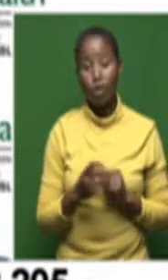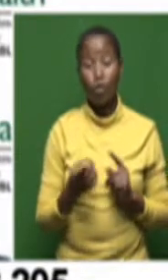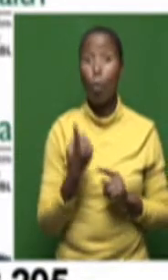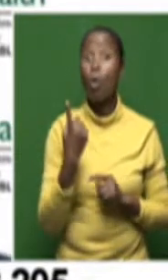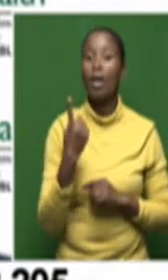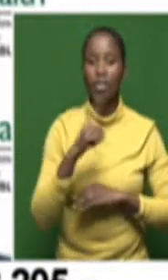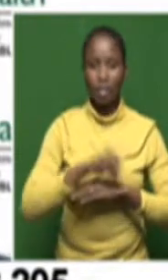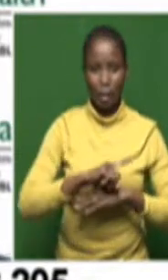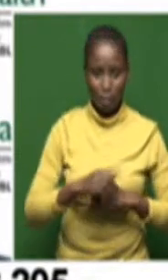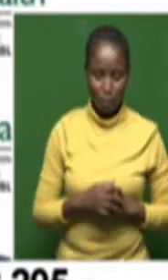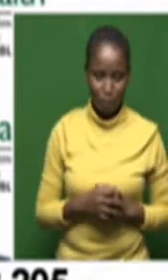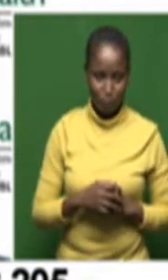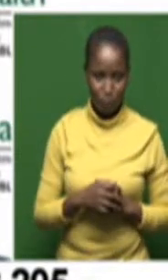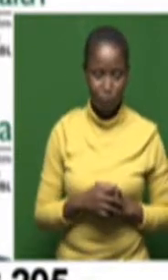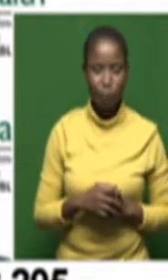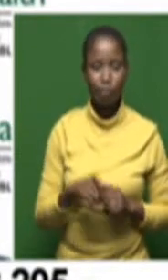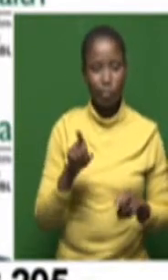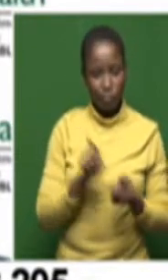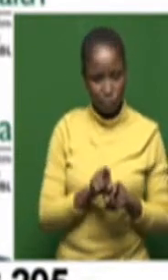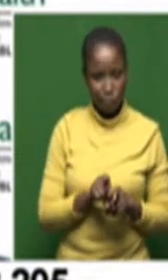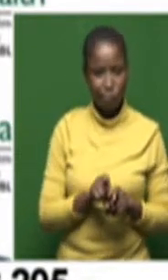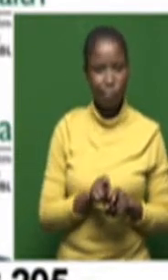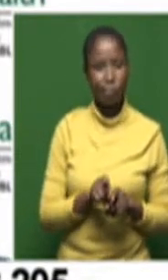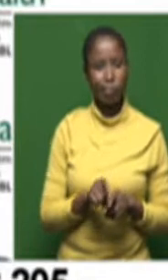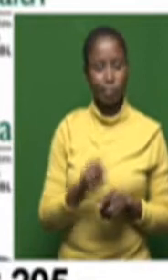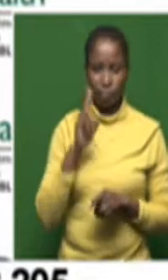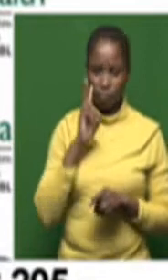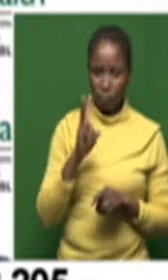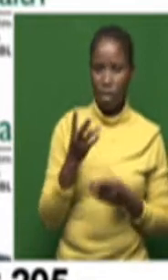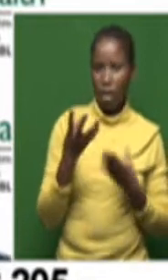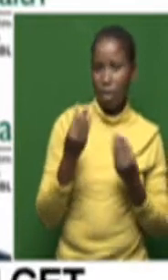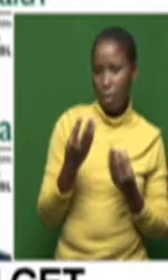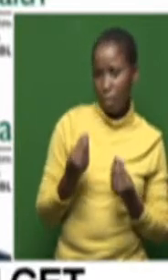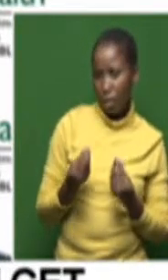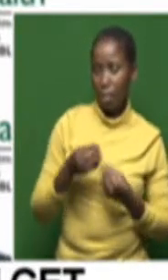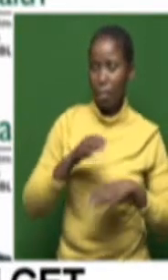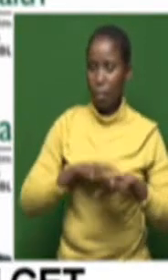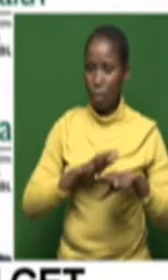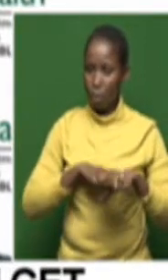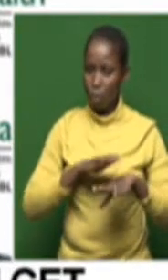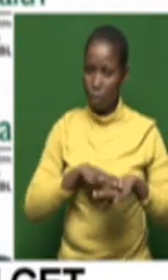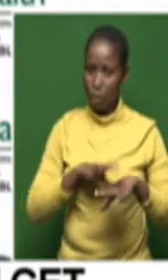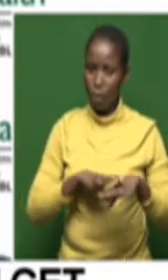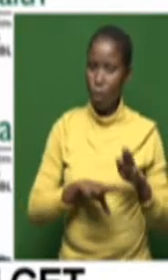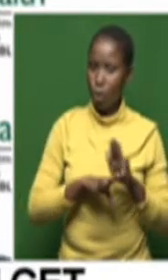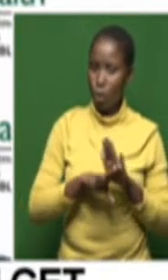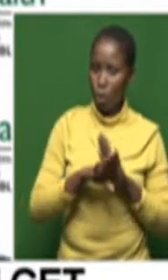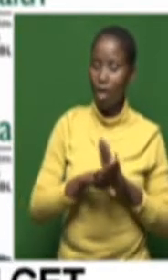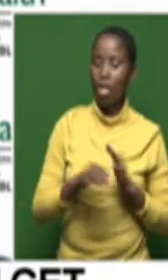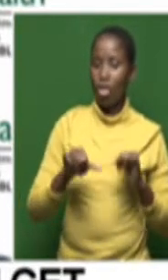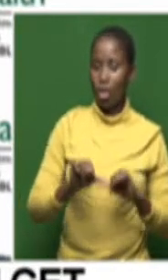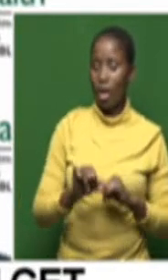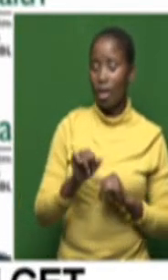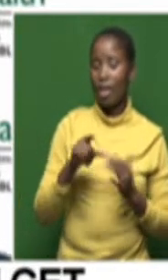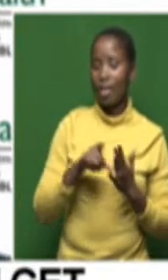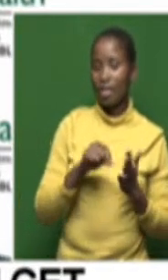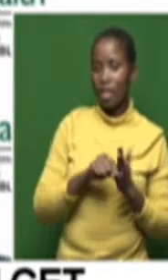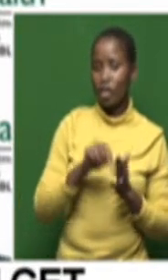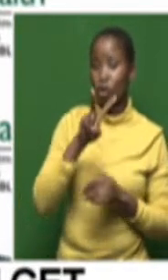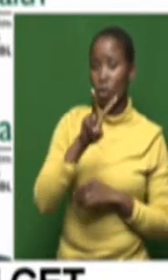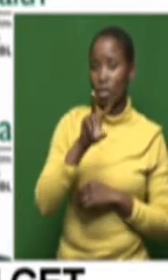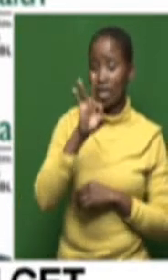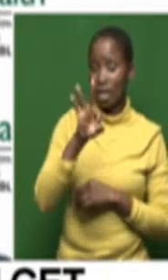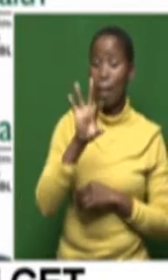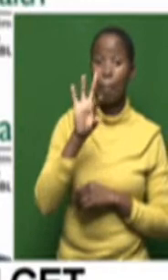day. Even the weekend numbers went much higher, and since Monday the 23rd, our